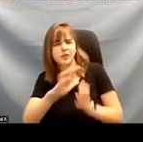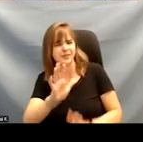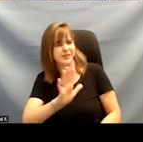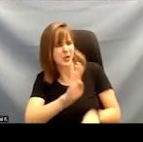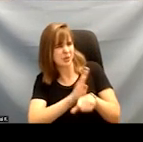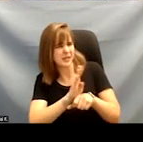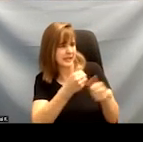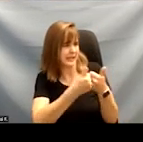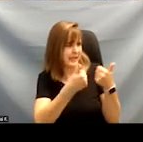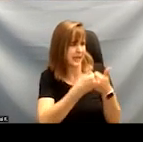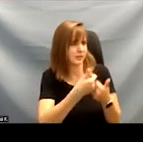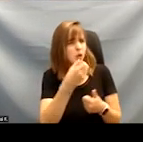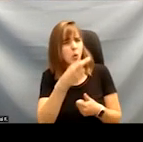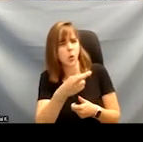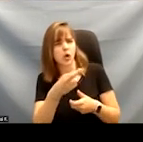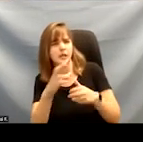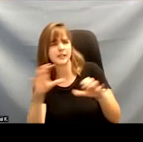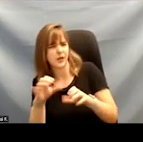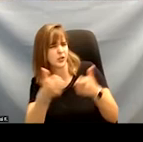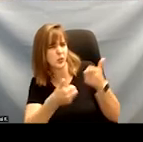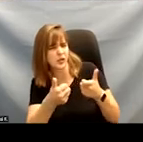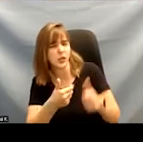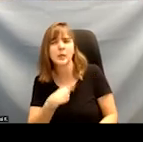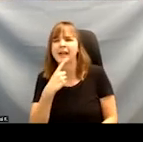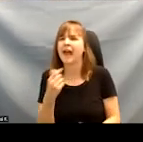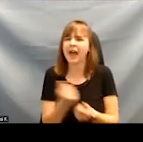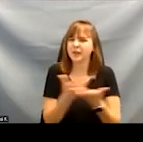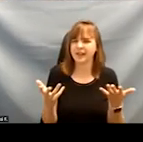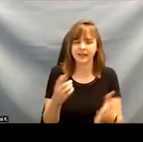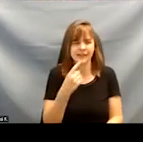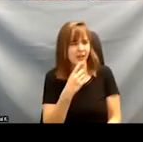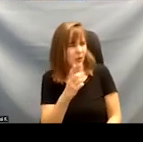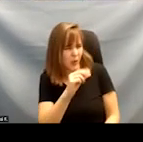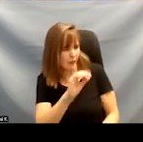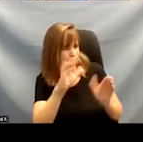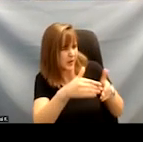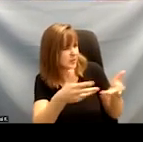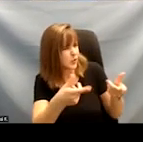business is this? We're like, lifestyle. They're like, no, what is this business? We're like, you know, we'll see.